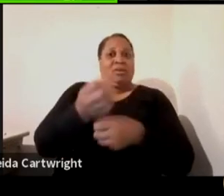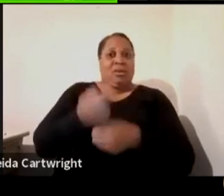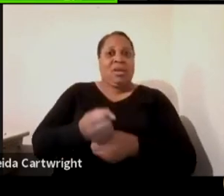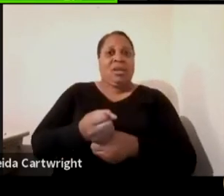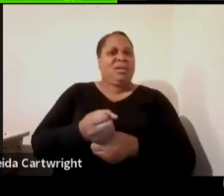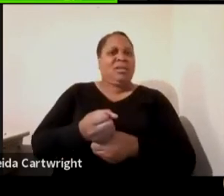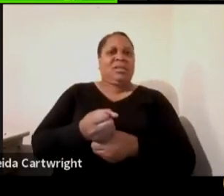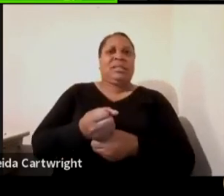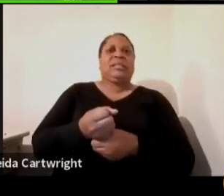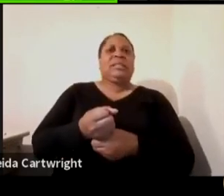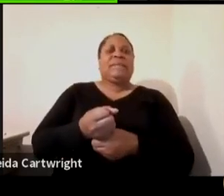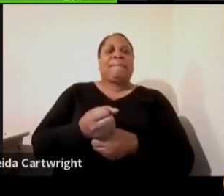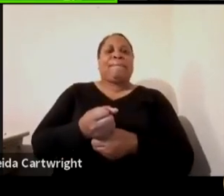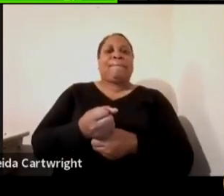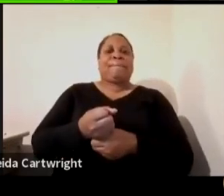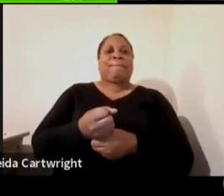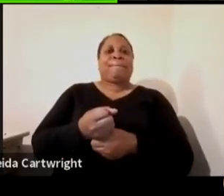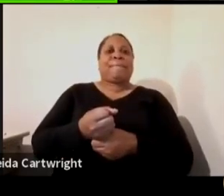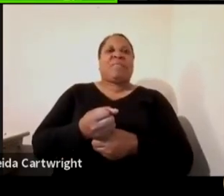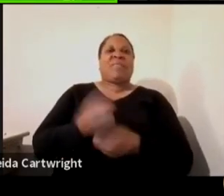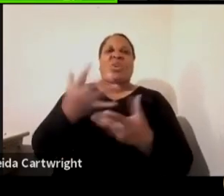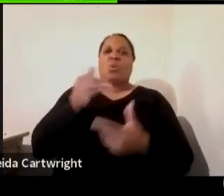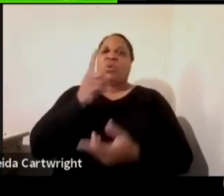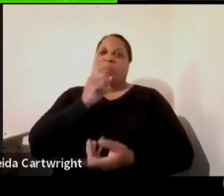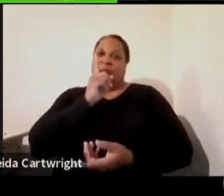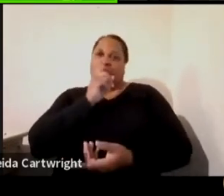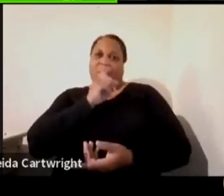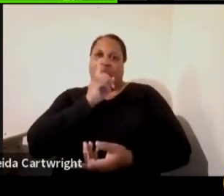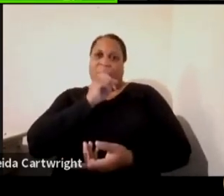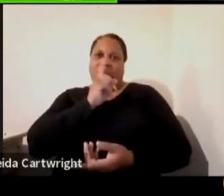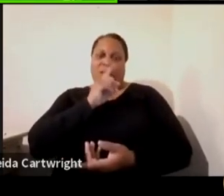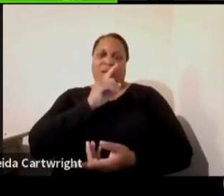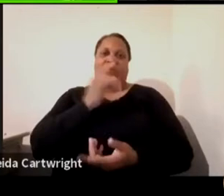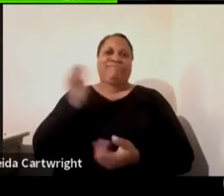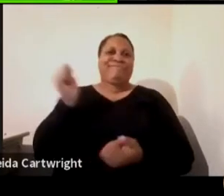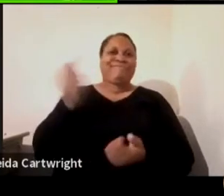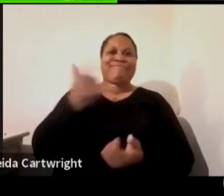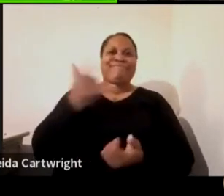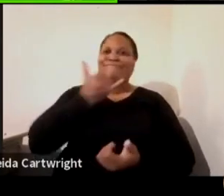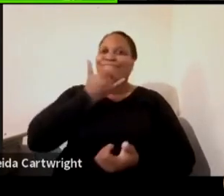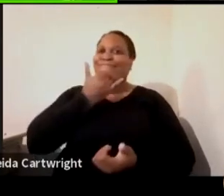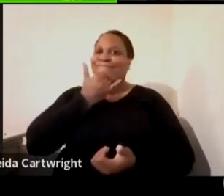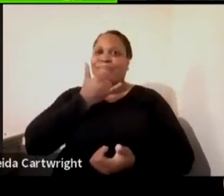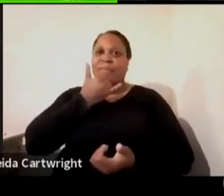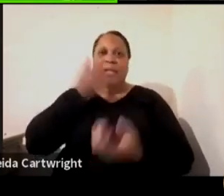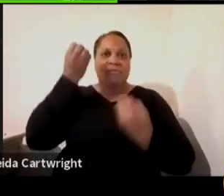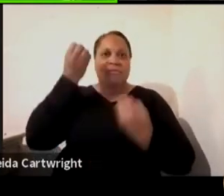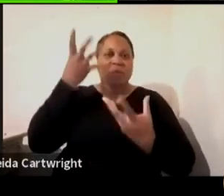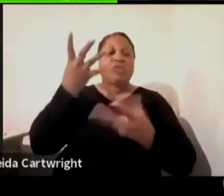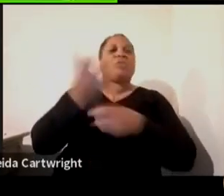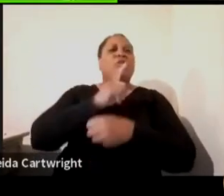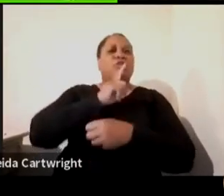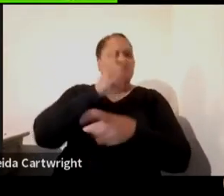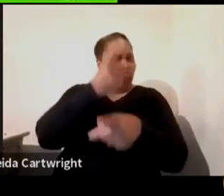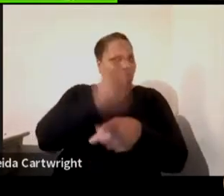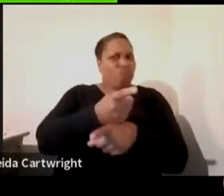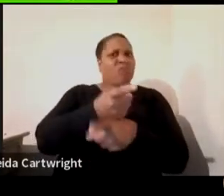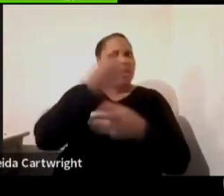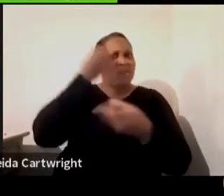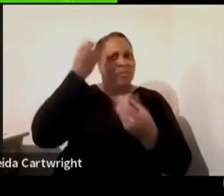be foiled by myths or misinformation. Make sure you get the right information that will make a